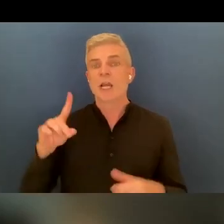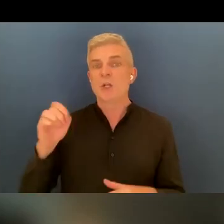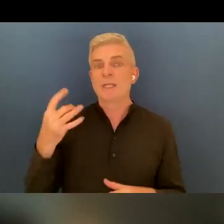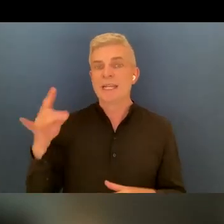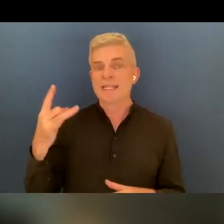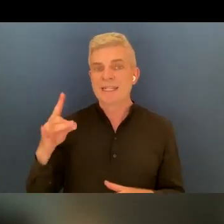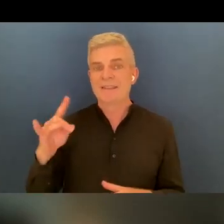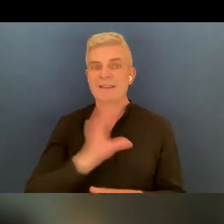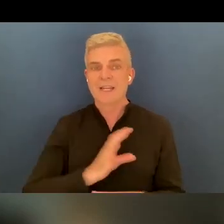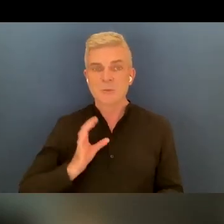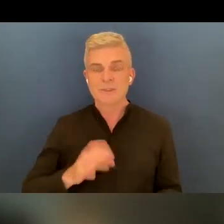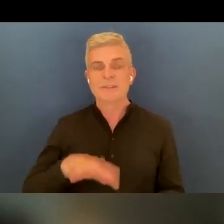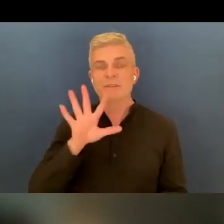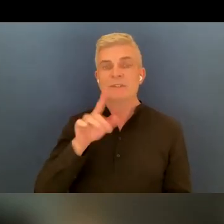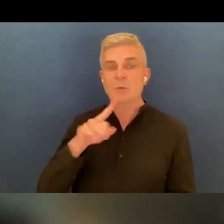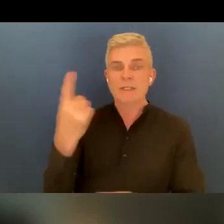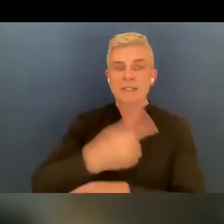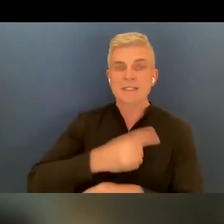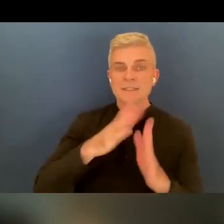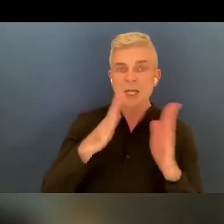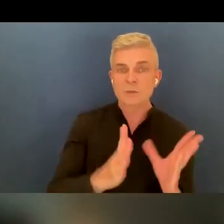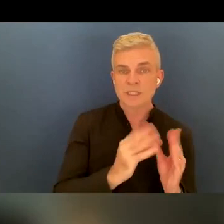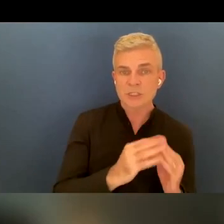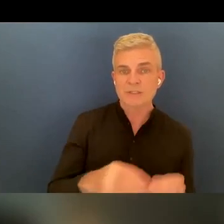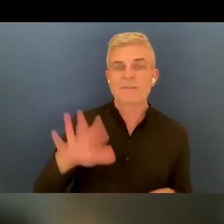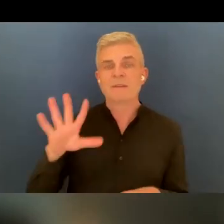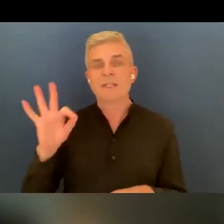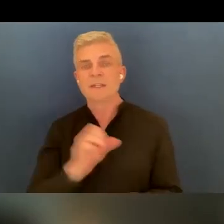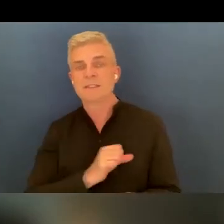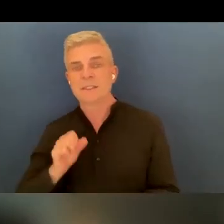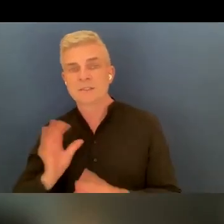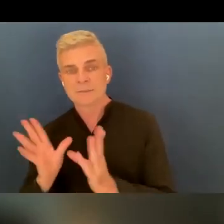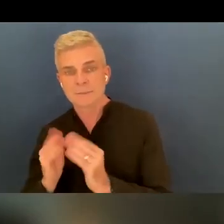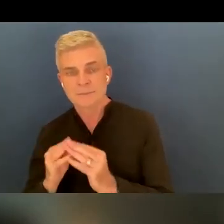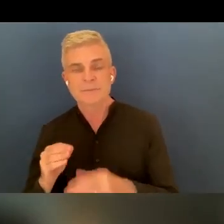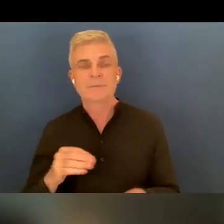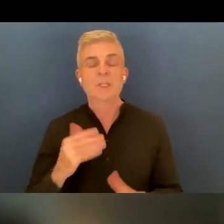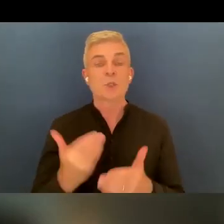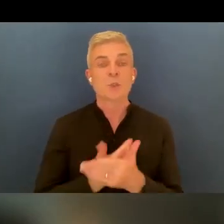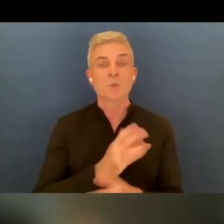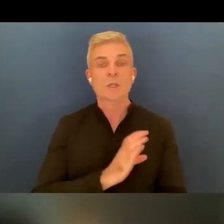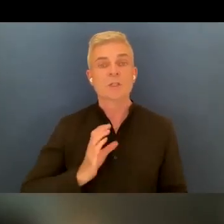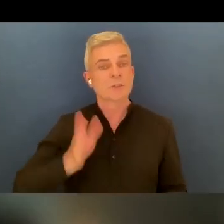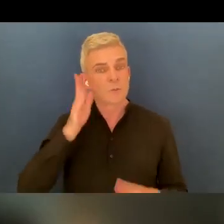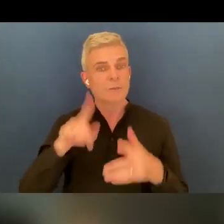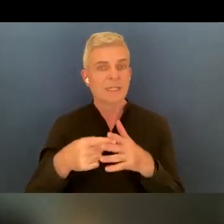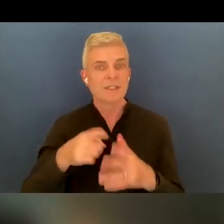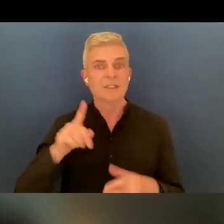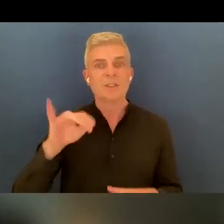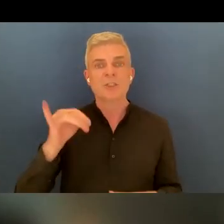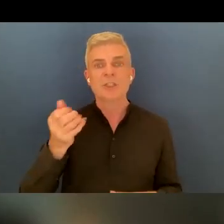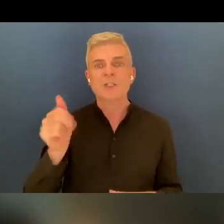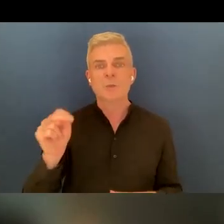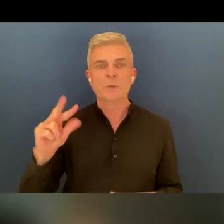51 days that the House will be in session and 59 that the Senate will be in session. And the new Congress will begin on January 3rd. So